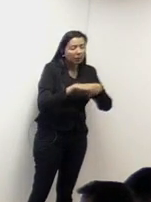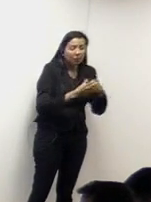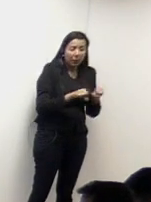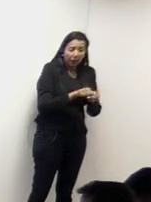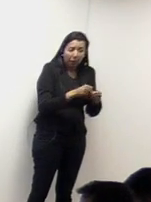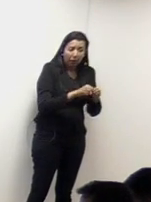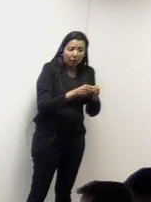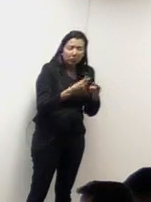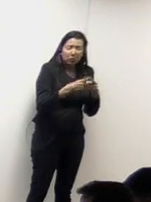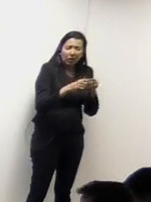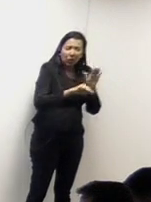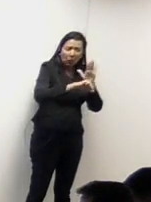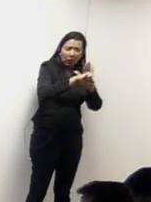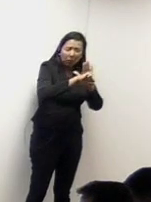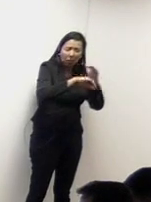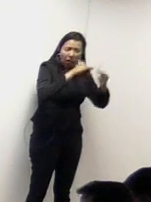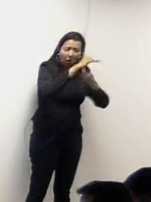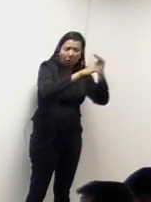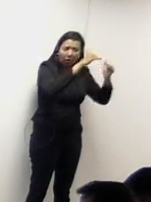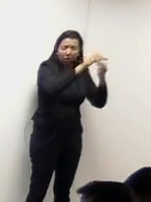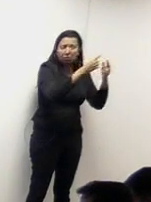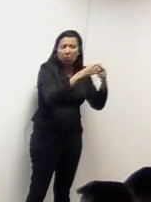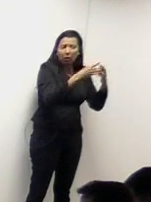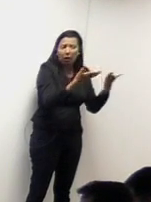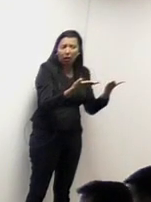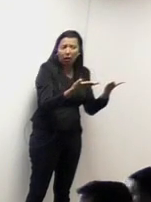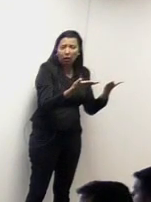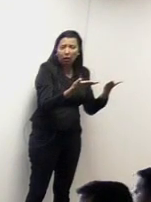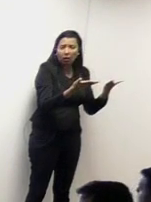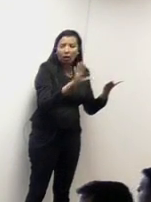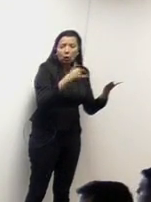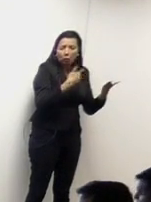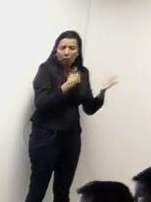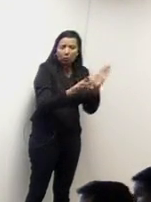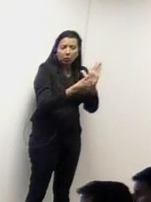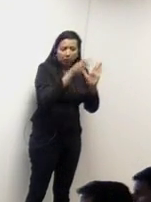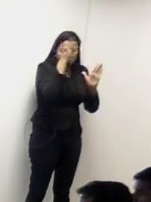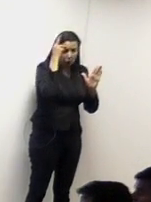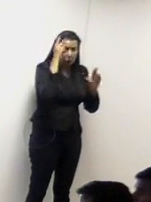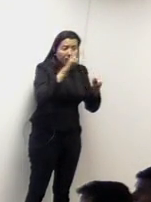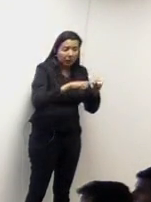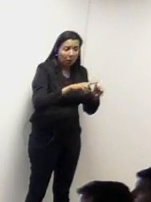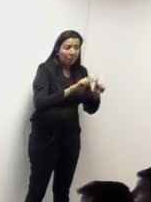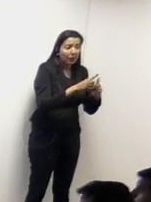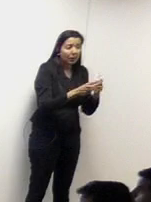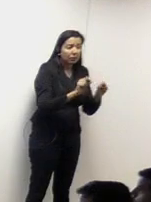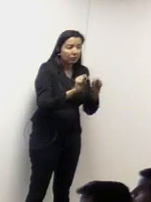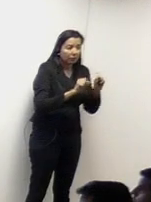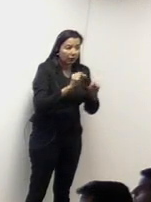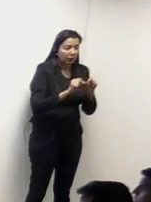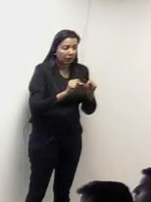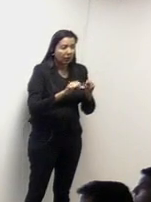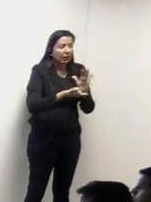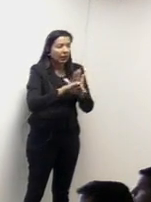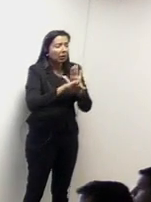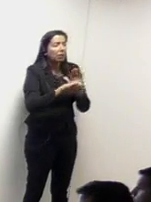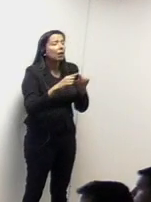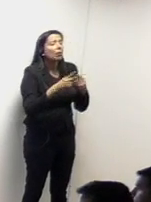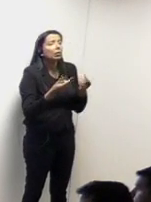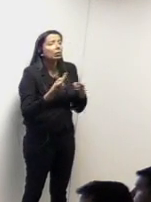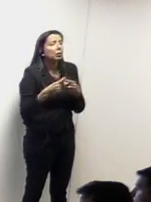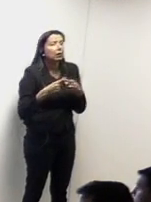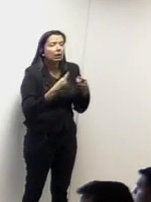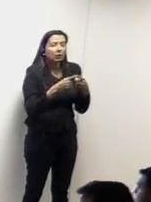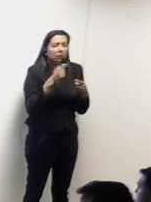that. We're putting people in jail, but the crime rate continues to increase. Why is that happening? Why does